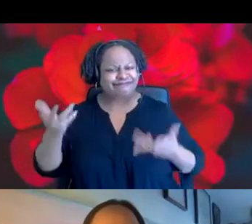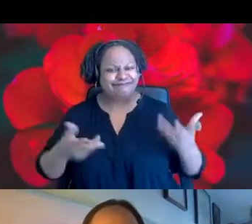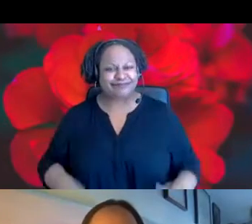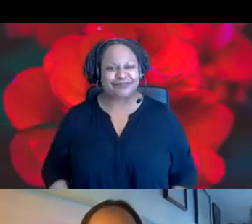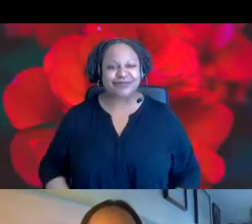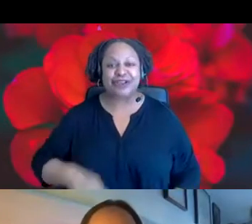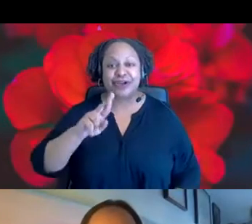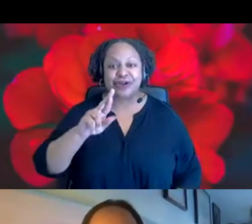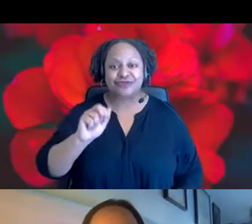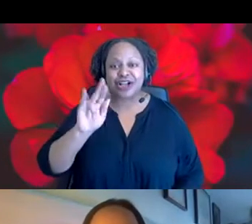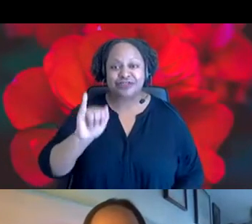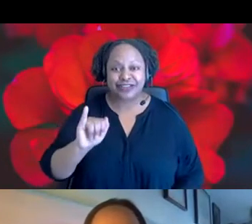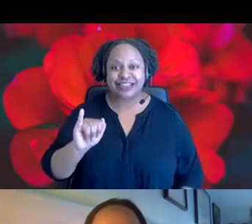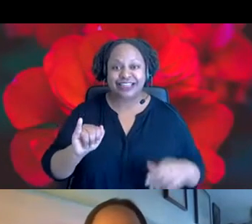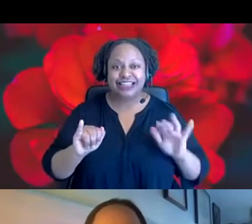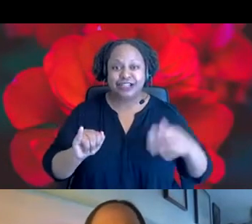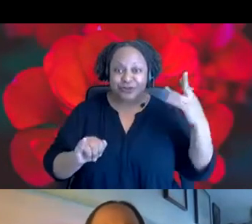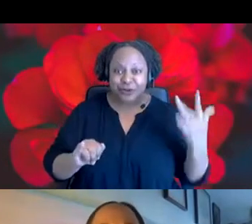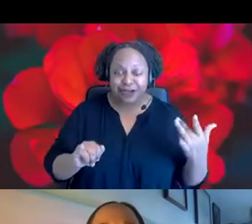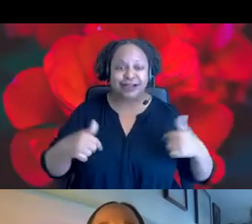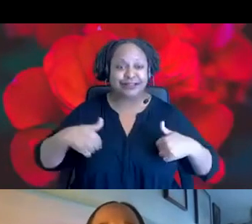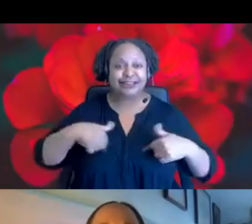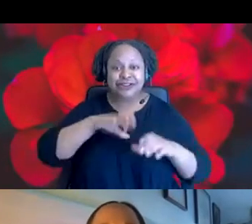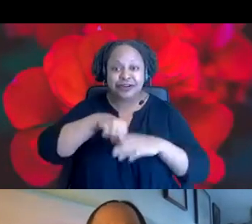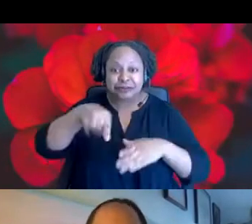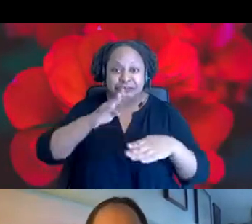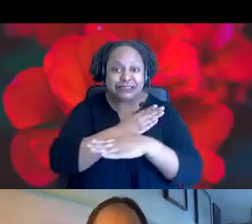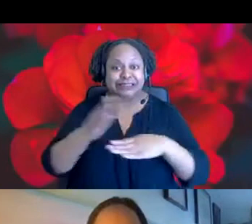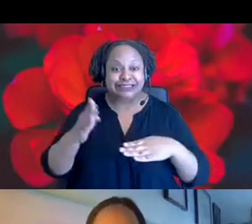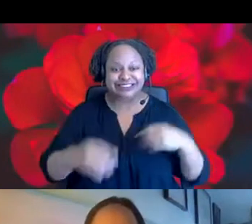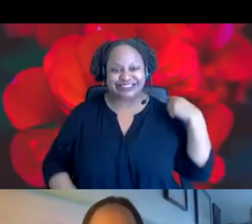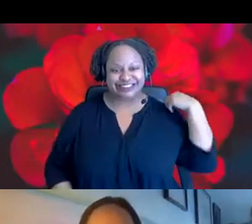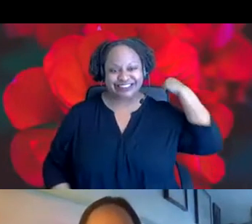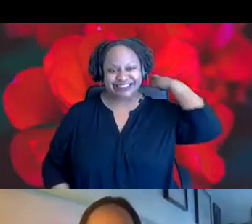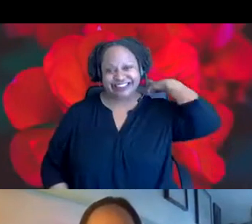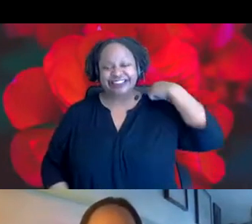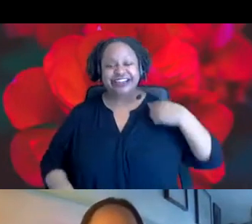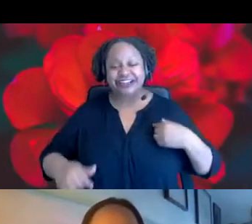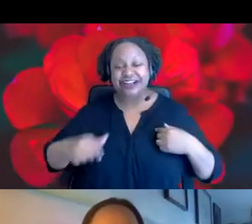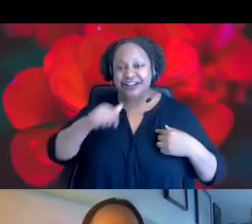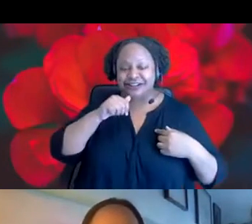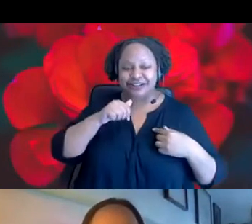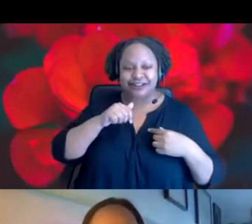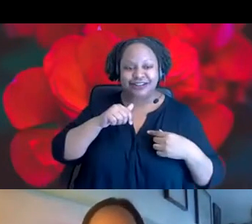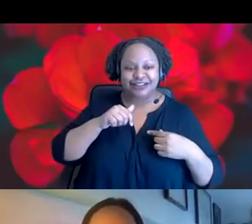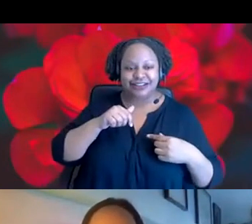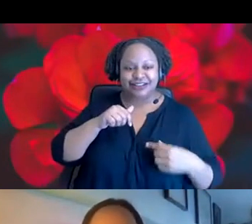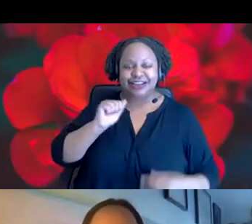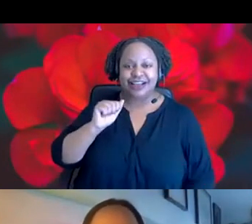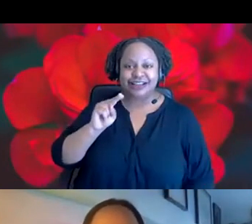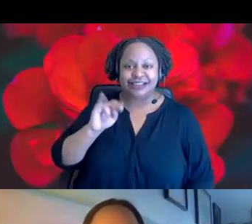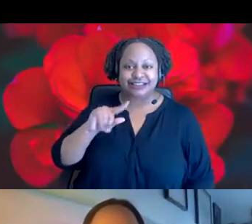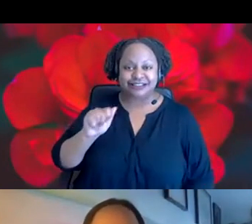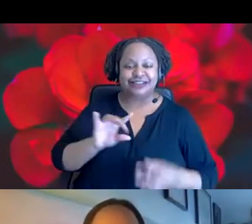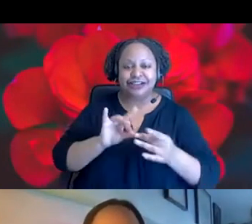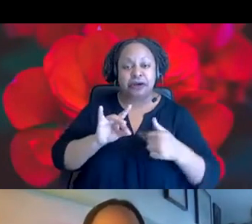That's why I'm in this business. Right? So, I mean, not that it's a bad thing. Listen, I like just as